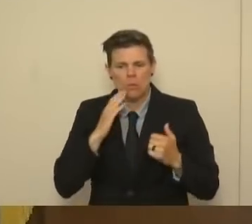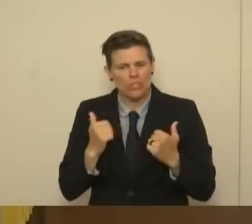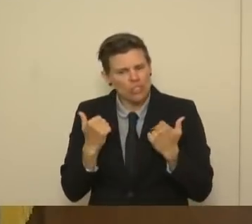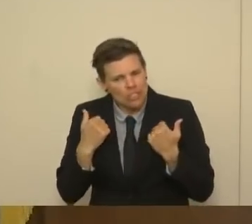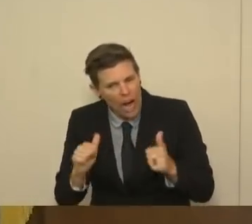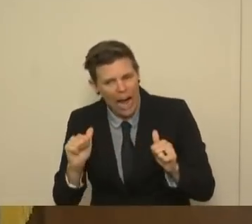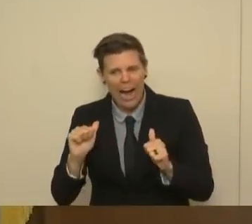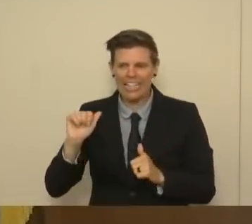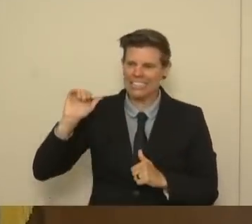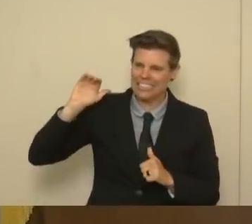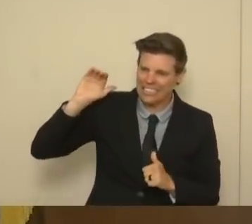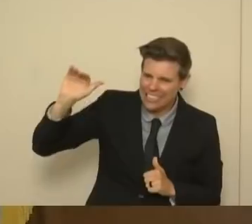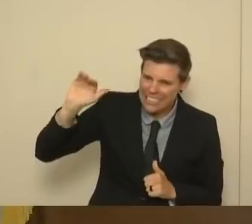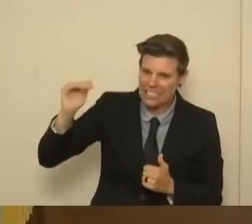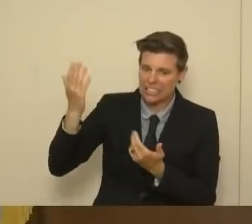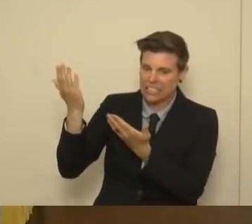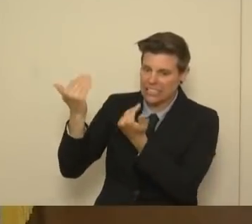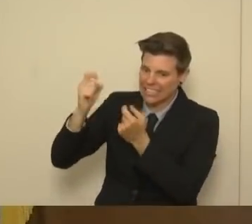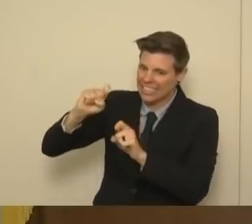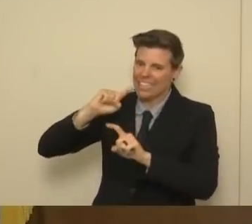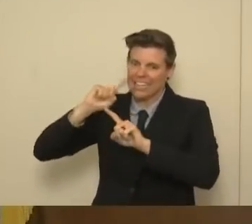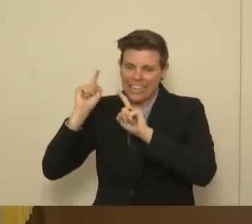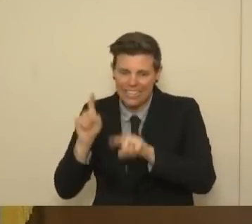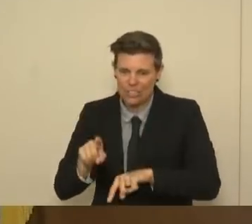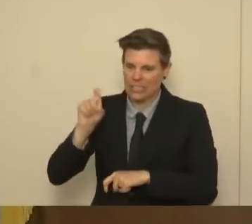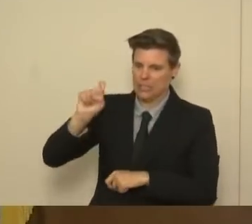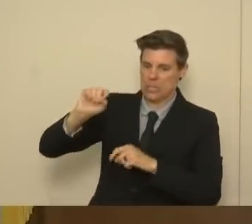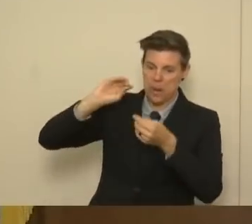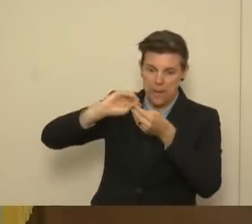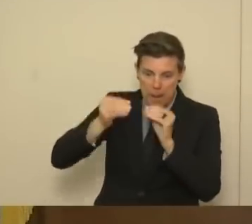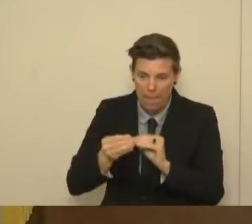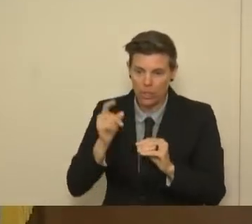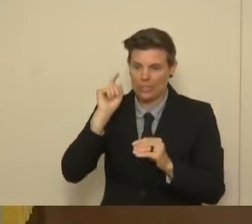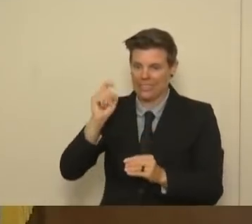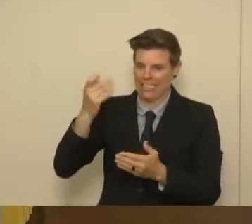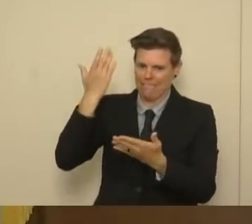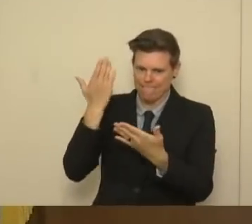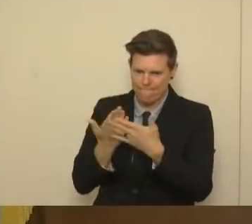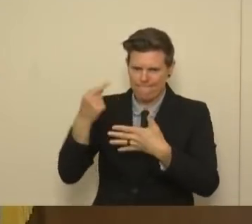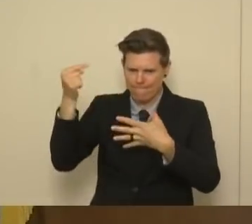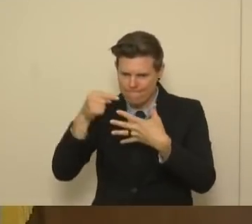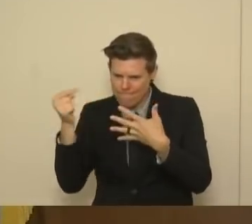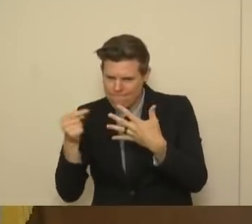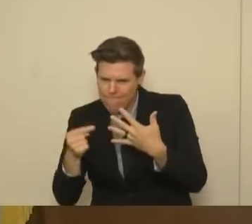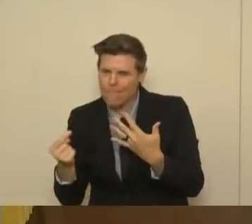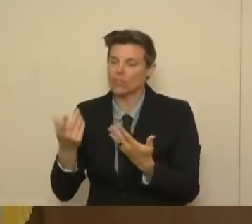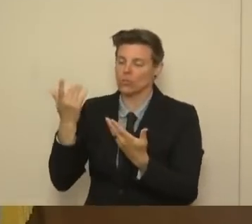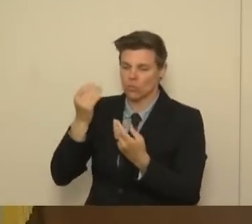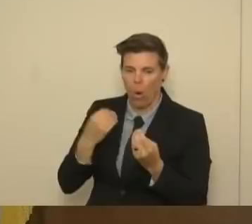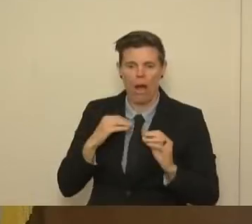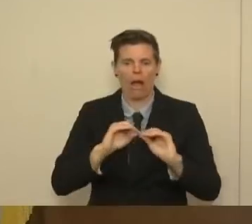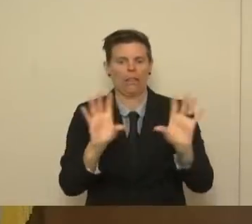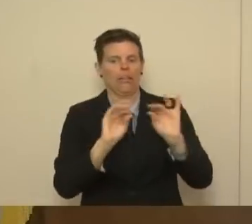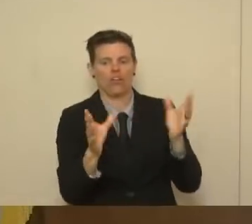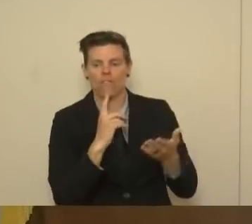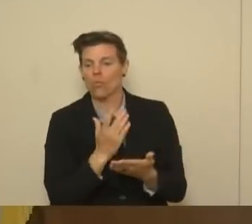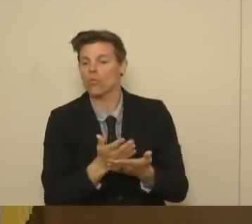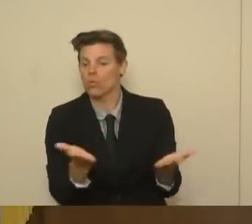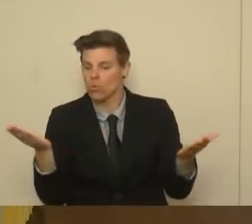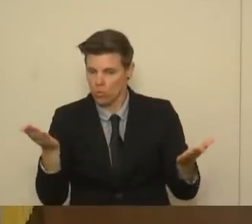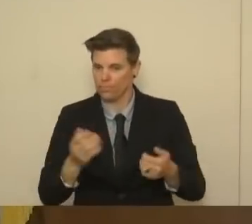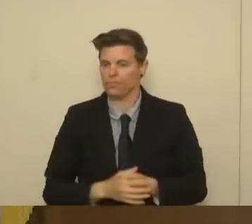I think the more information we provide to New Mexicans, I think the more they understand that they have a lot of power to help